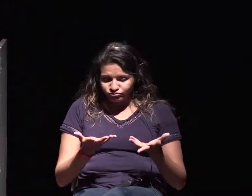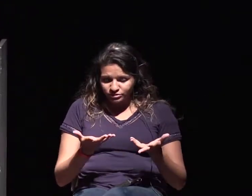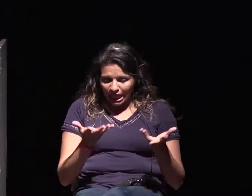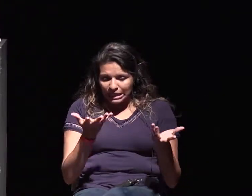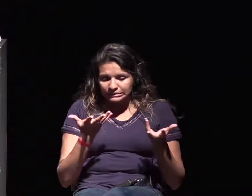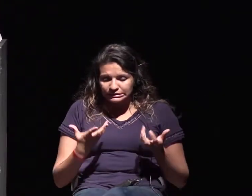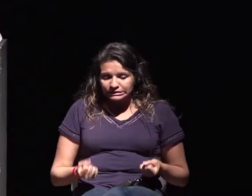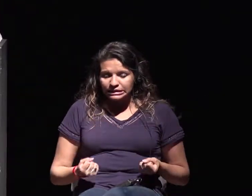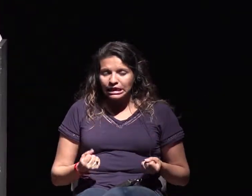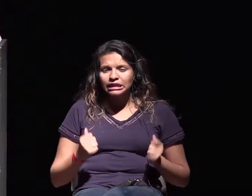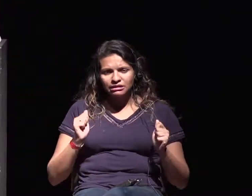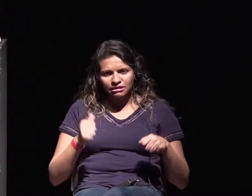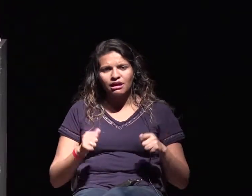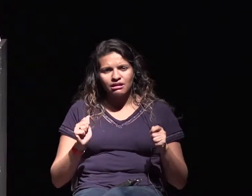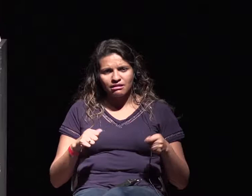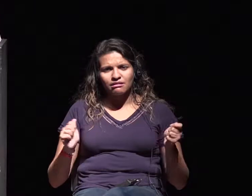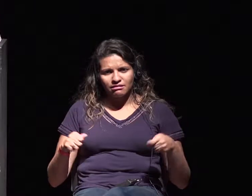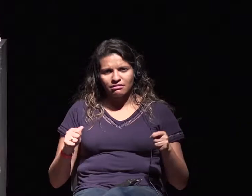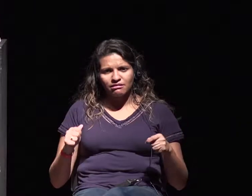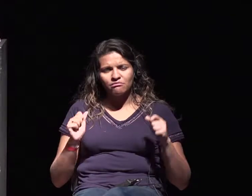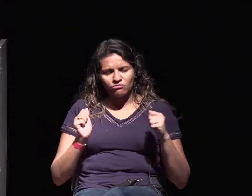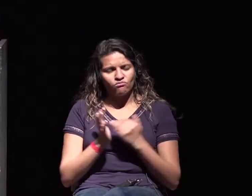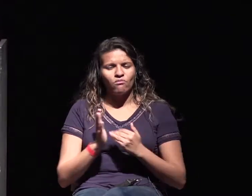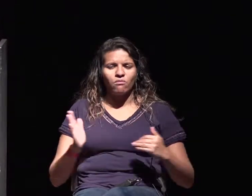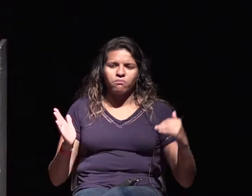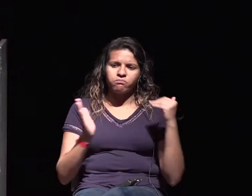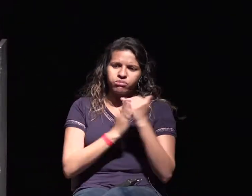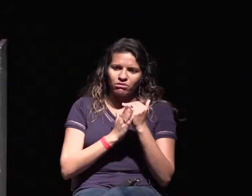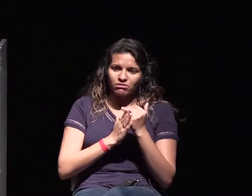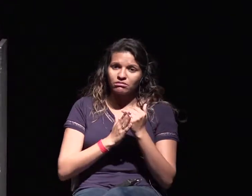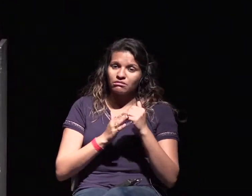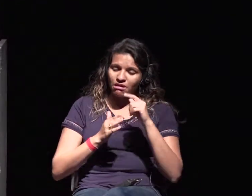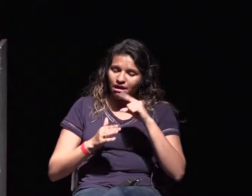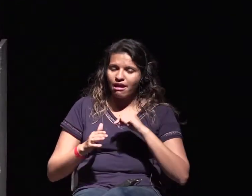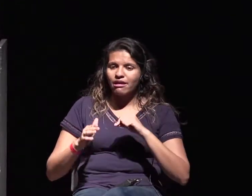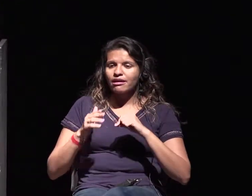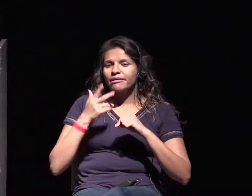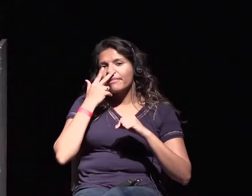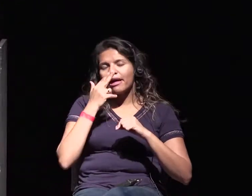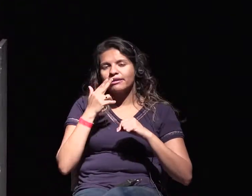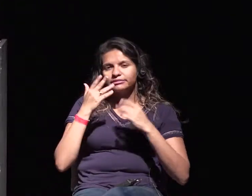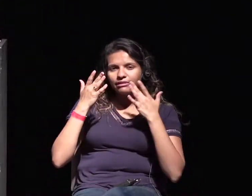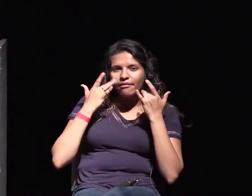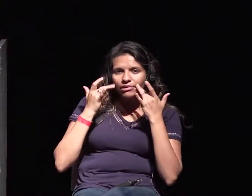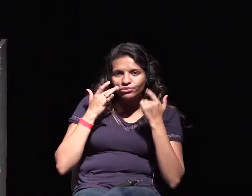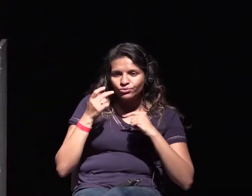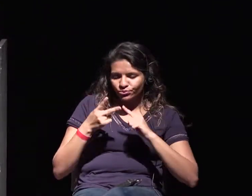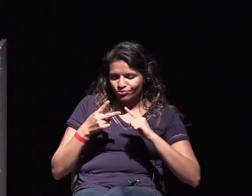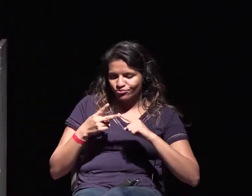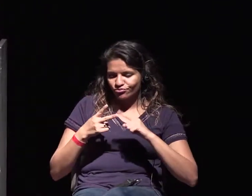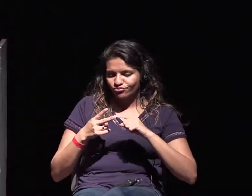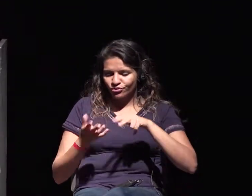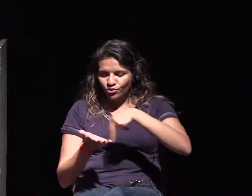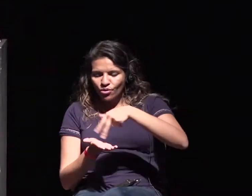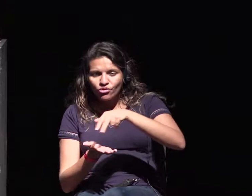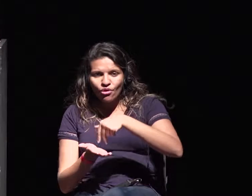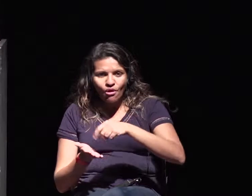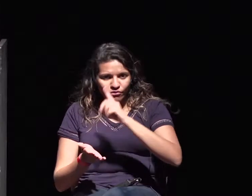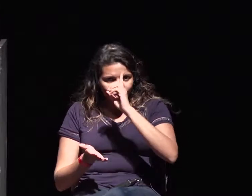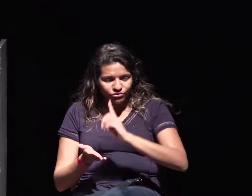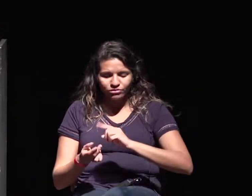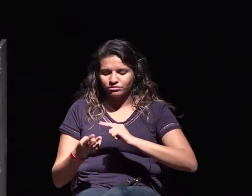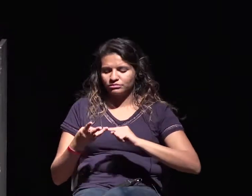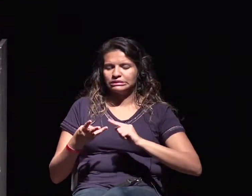A curator is at once a dramaturge, a choreographer, a filmmaker, a writer. A curator builds a